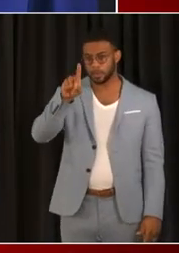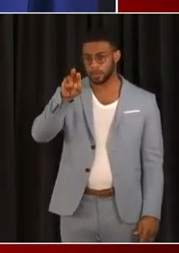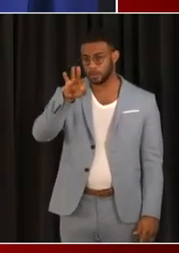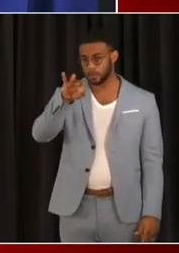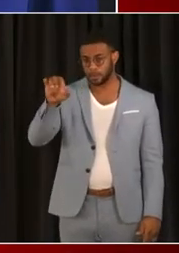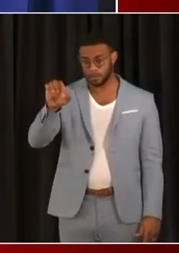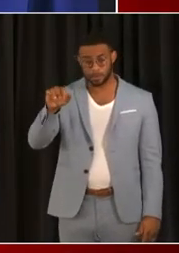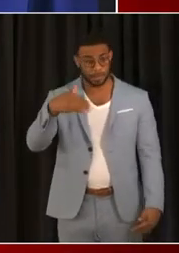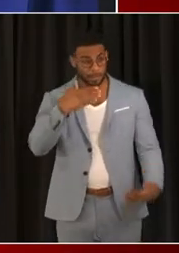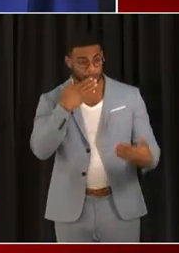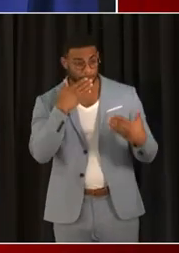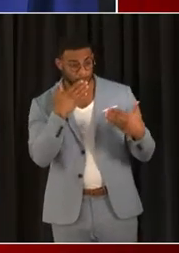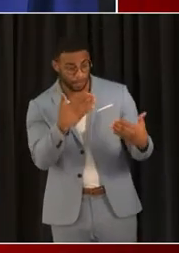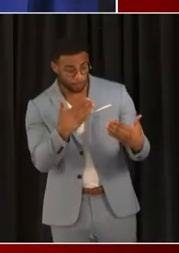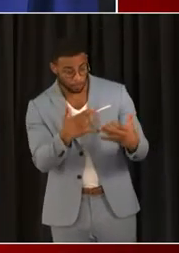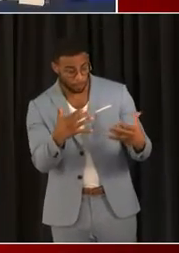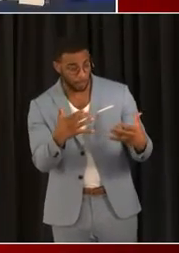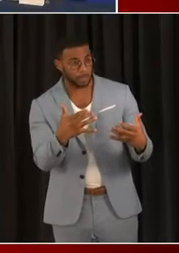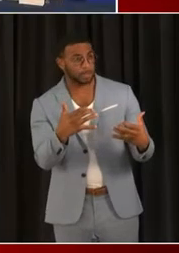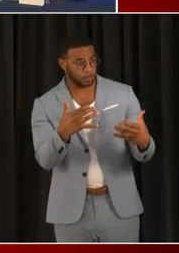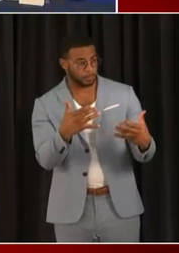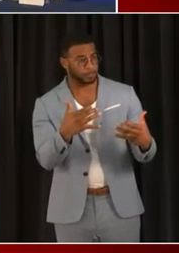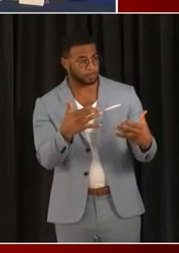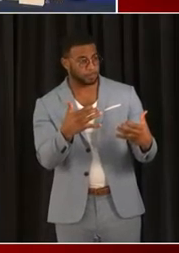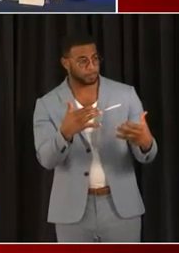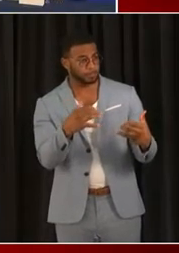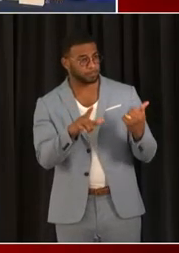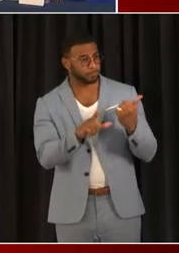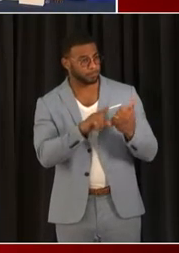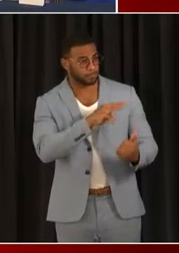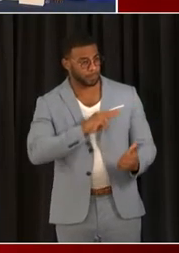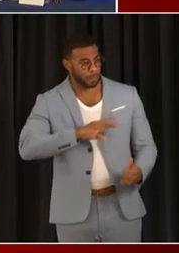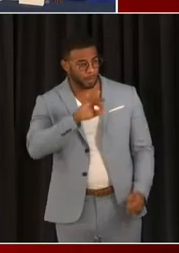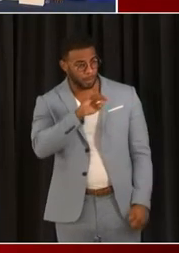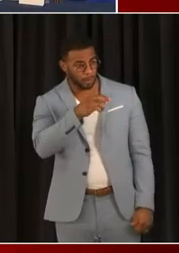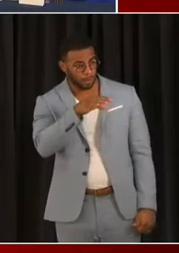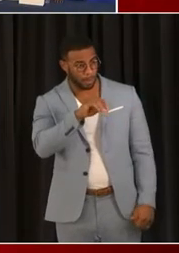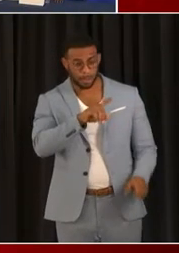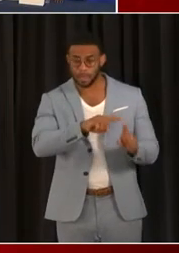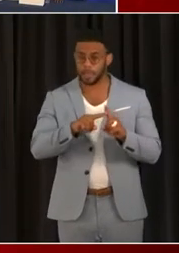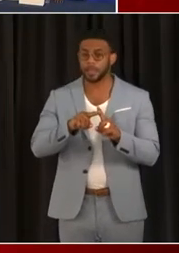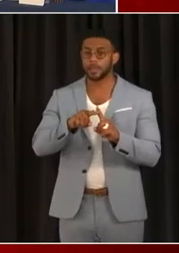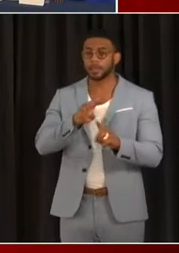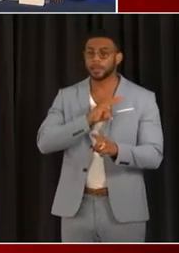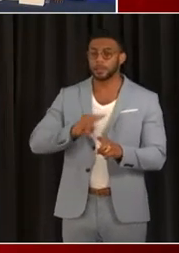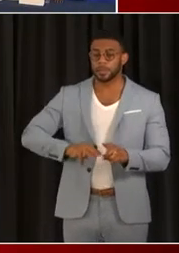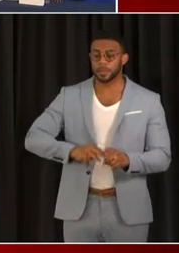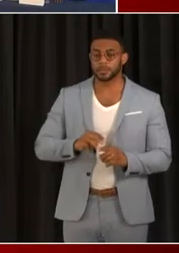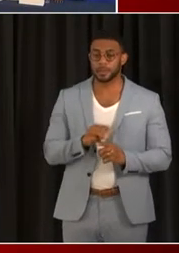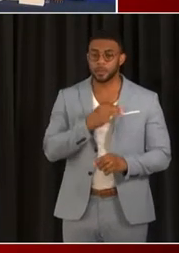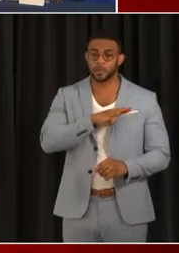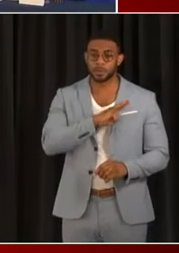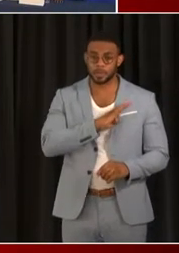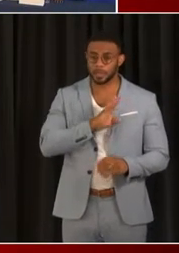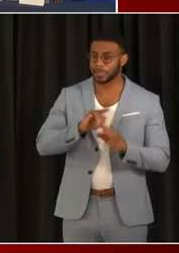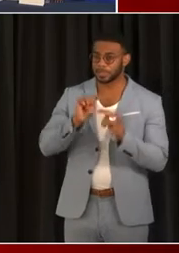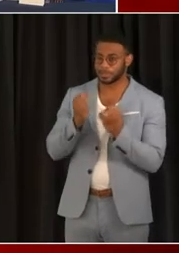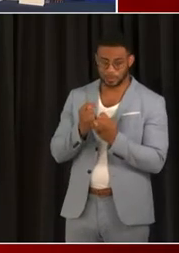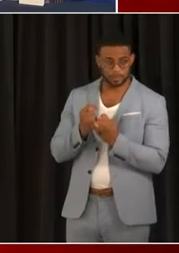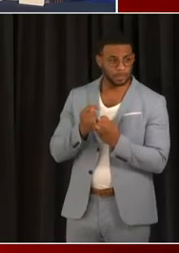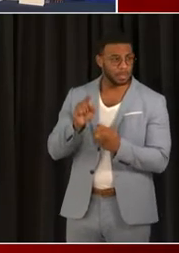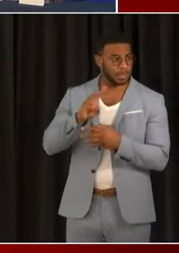Thank you very much. Thanks to you, Deputy Mayor Falchicchio, as well as the Mayor Bowser and the team at